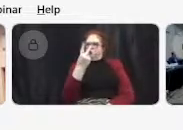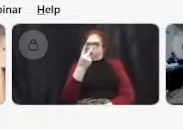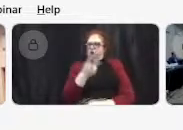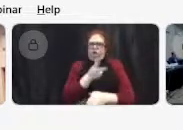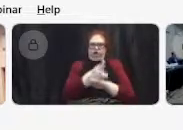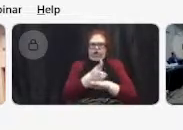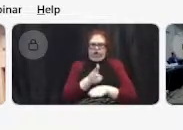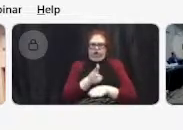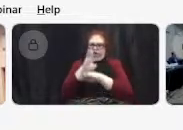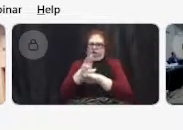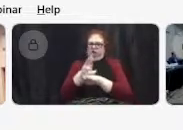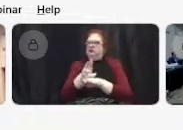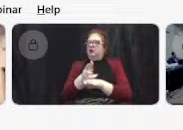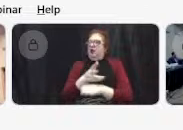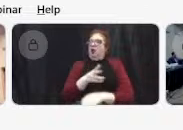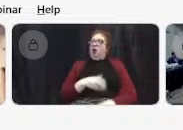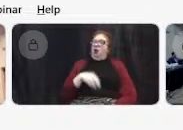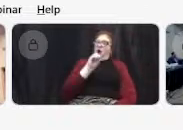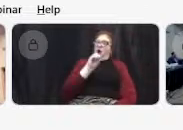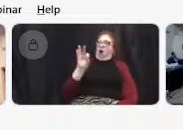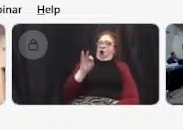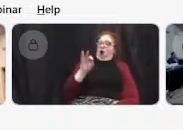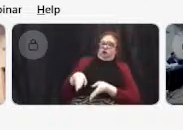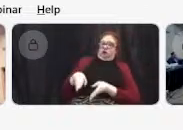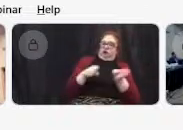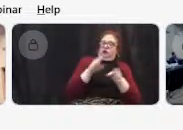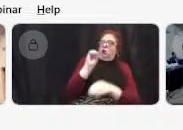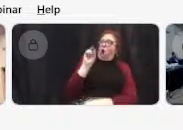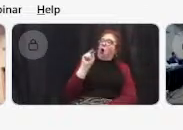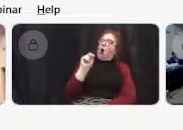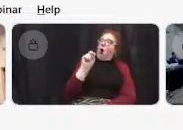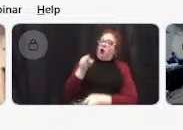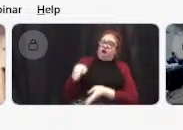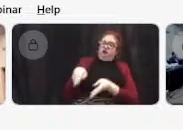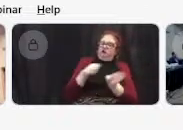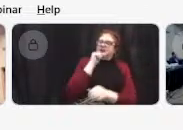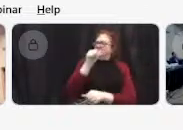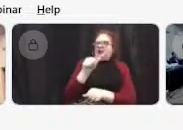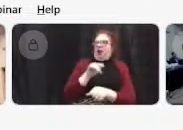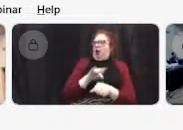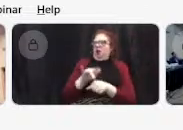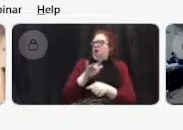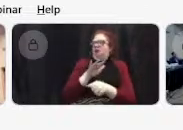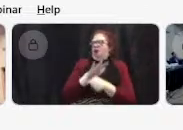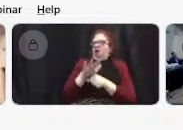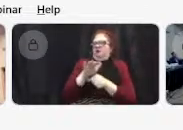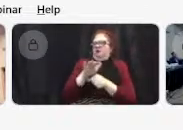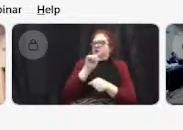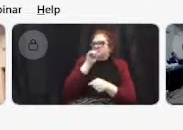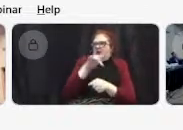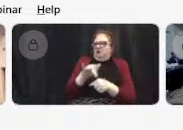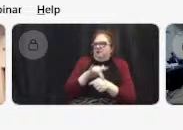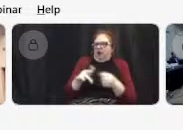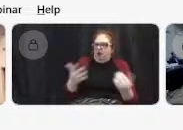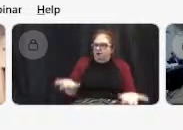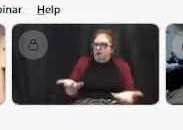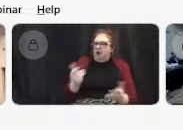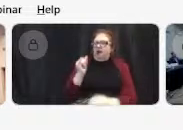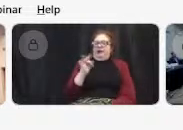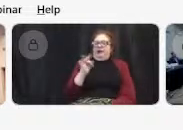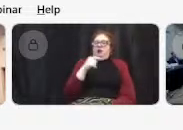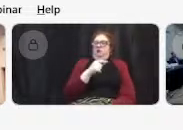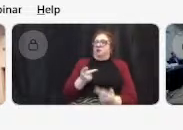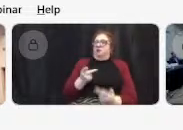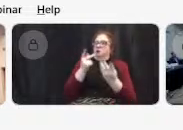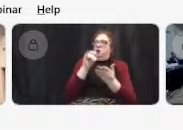is insufficient. If he was to offer on-street parking as a proposed alternative, the parking